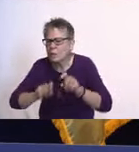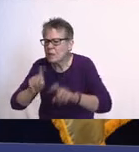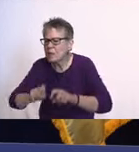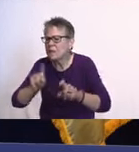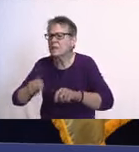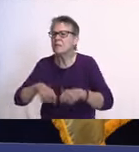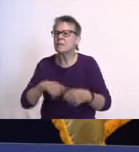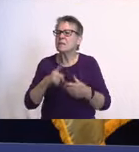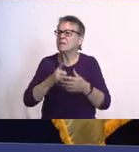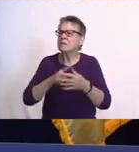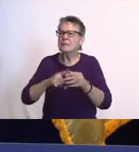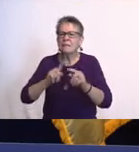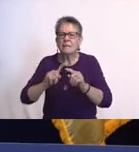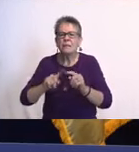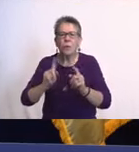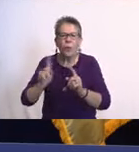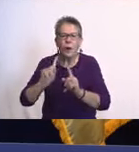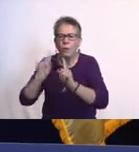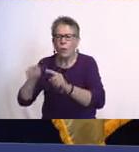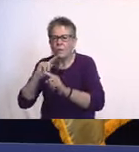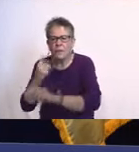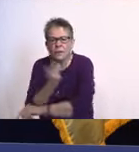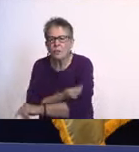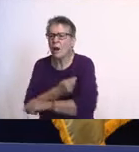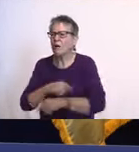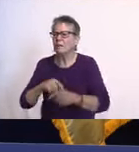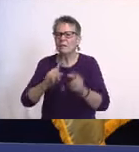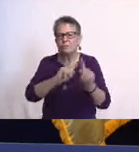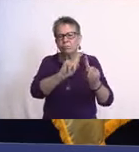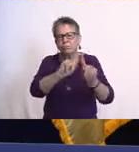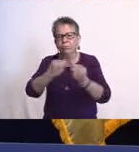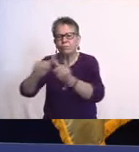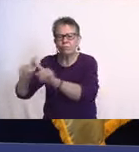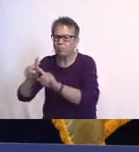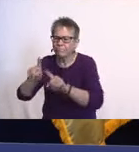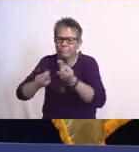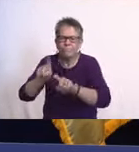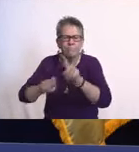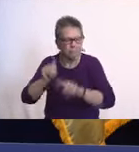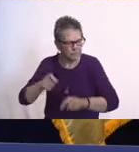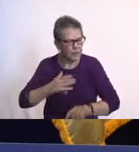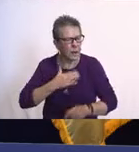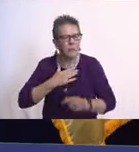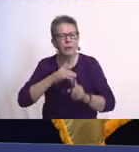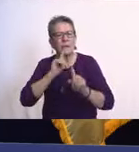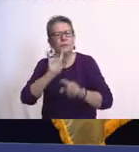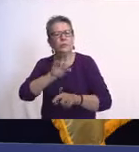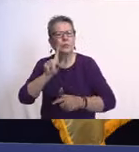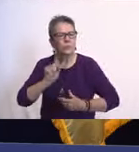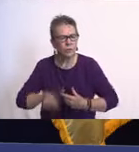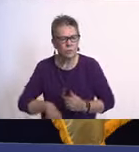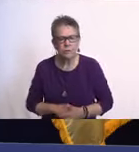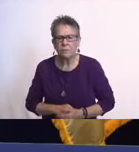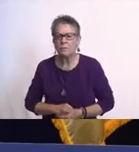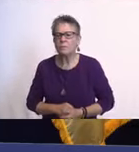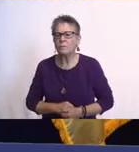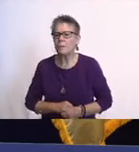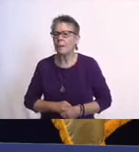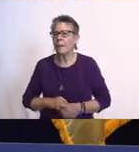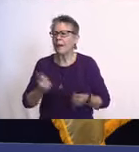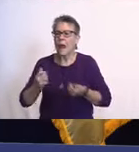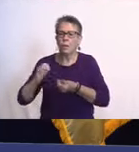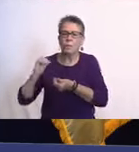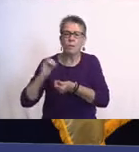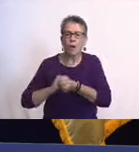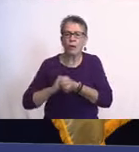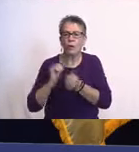for the Shot initiative continues its partnership with faith-based groups to host vaccination events in places of worship,